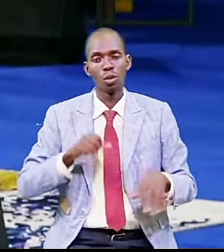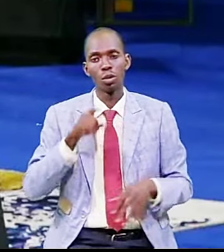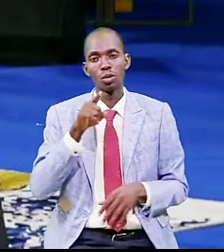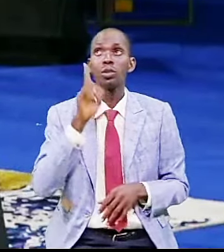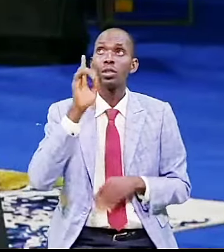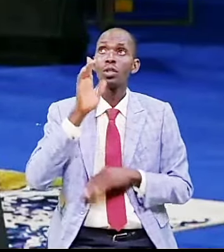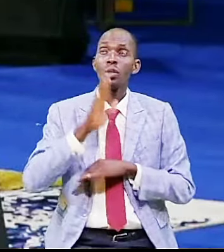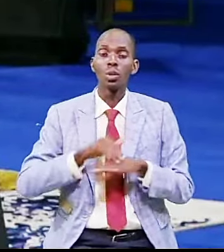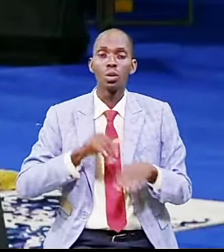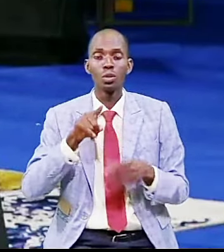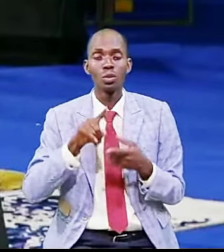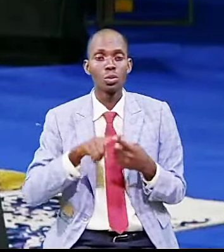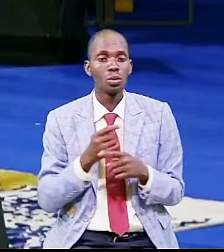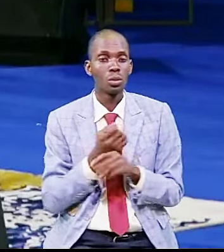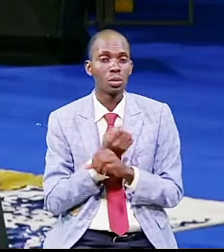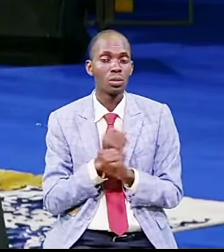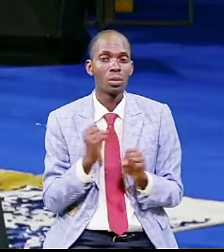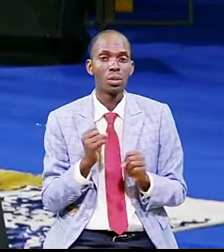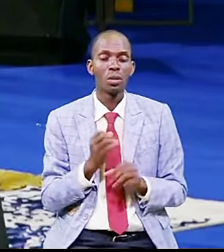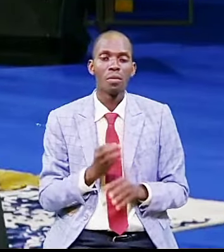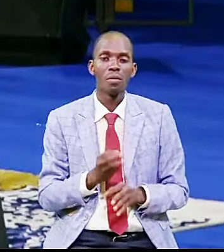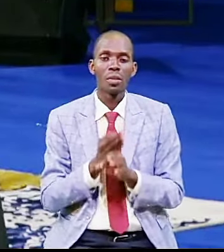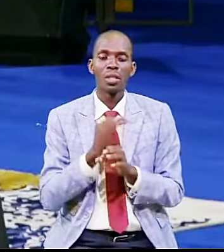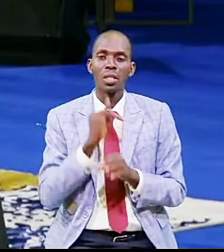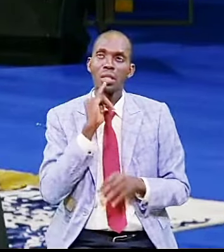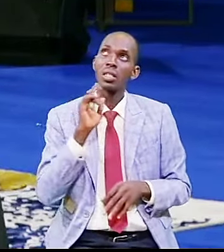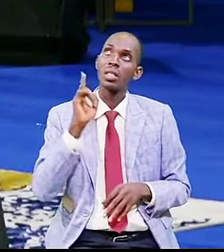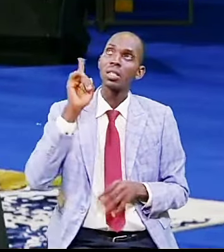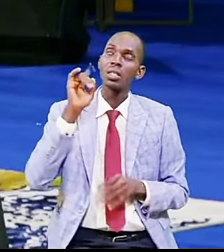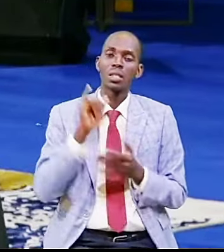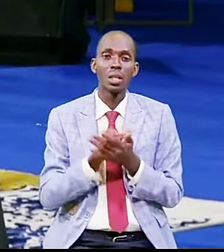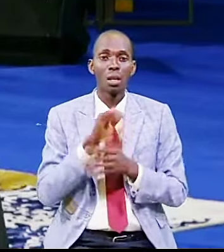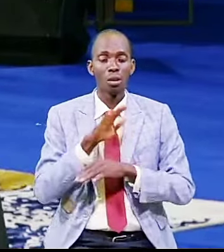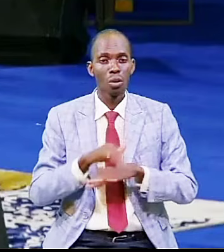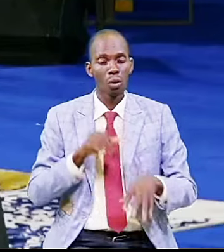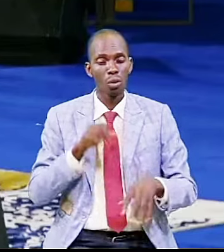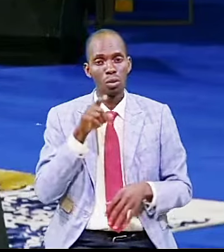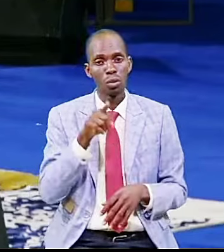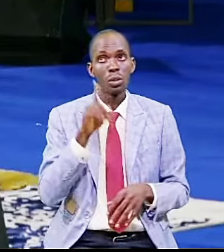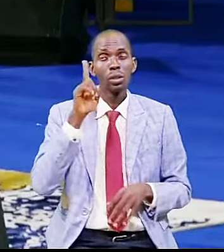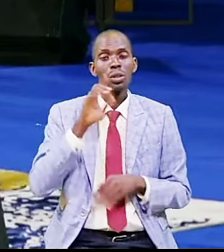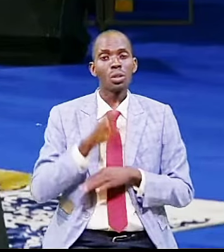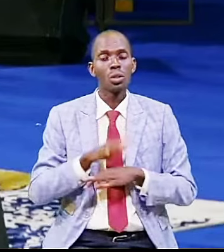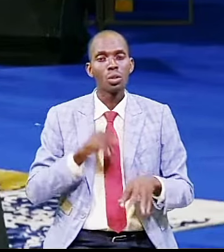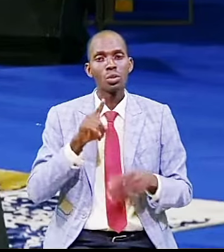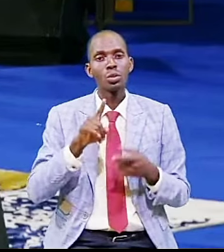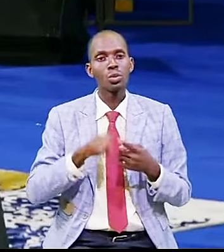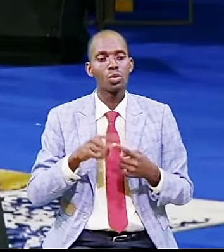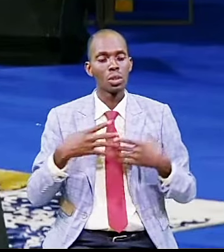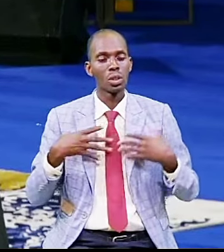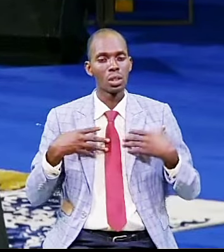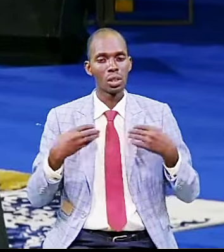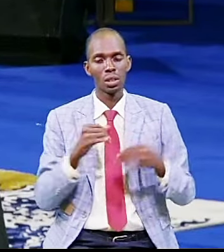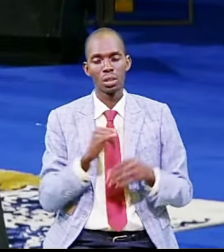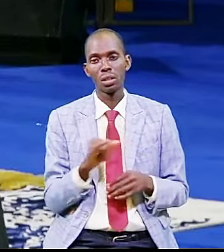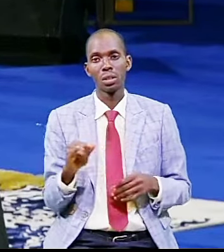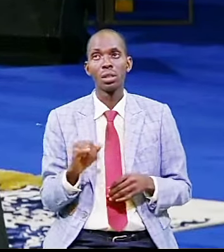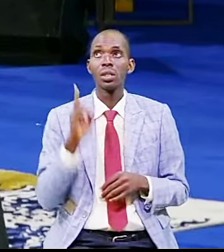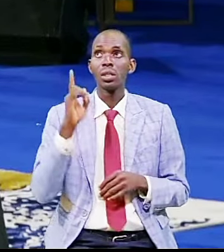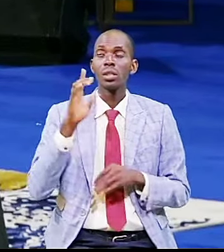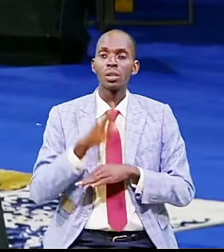salvation. Faithful is he that calleth you. He calls you to healing. Faithful is he that calleth you. He calls you